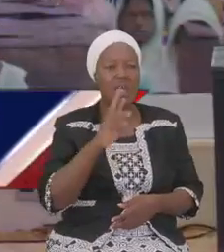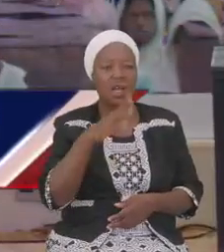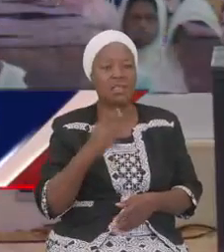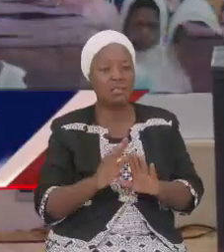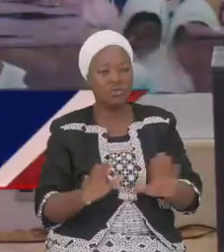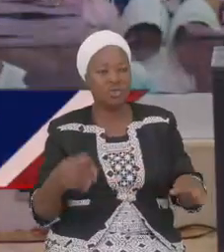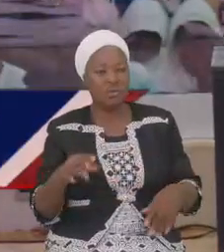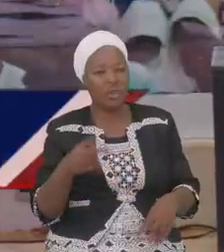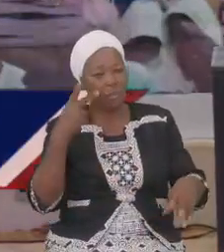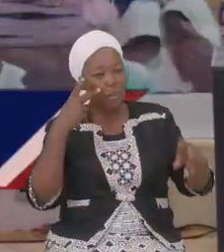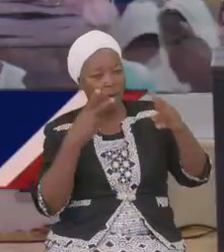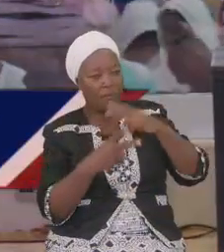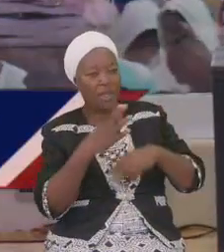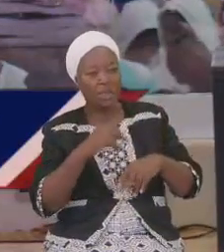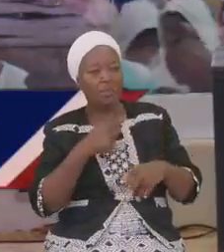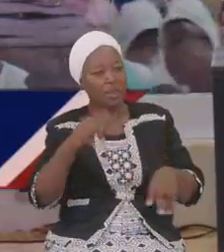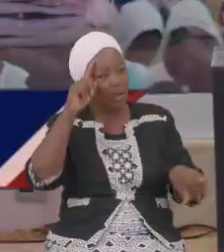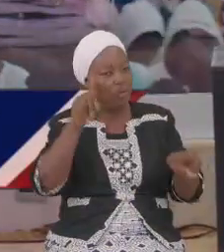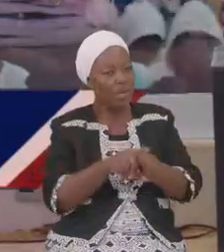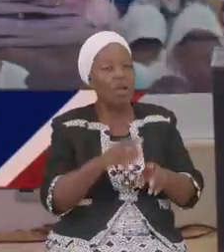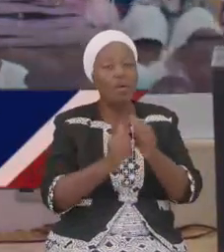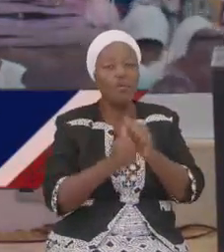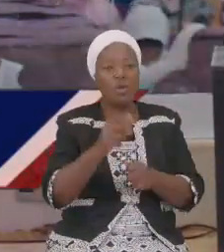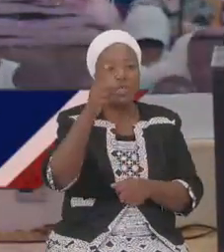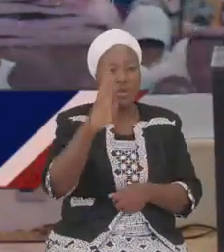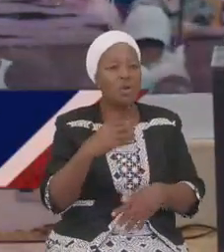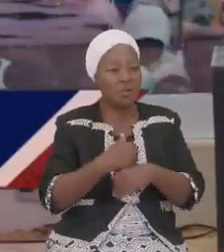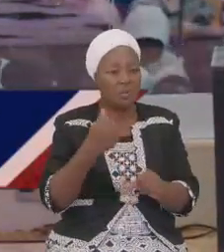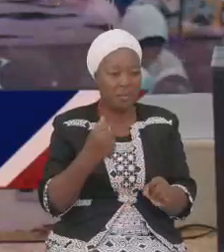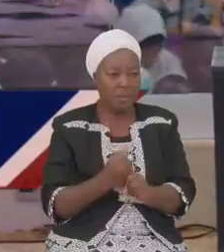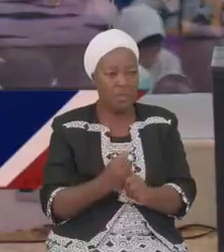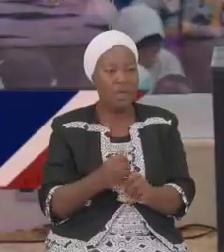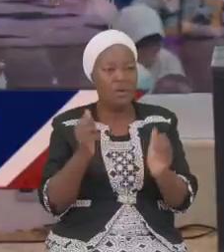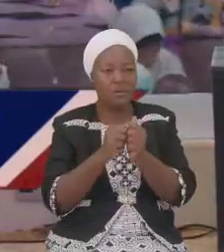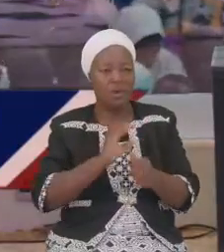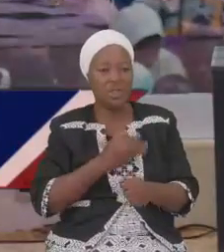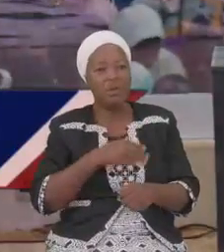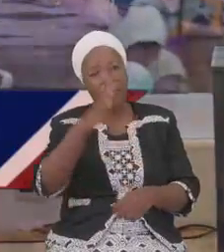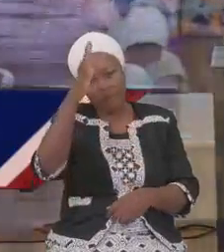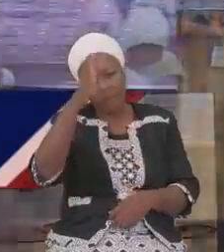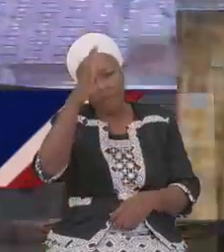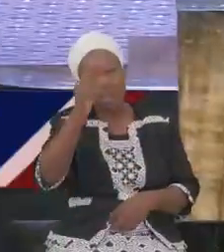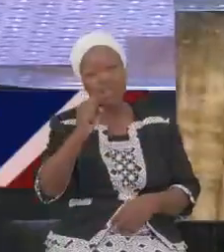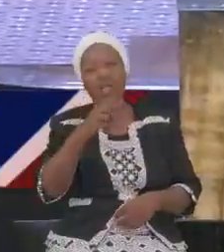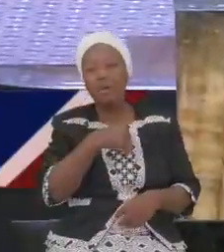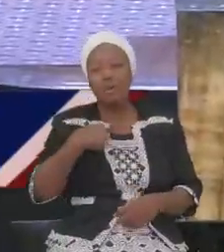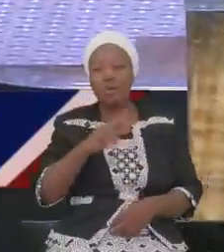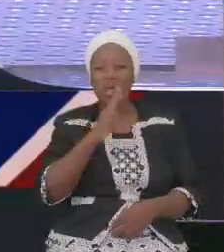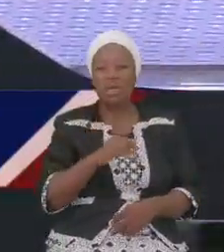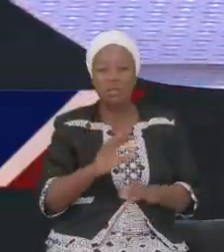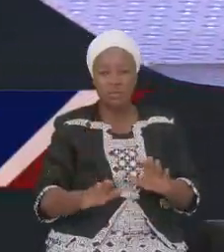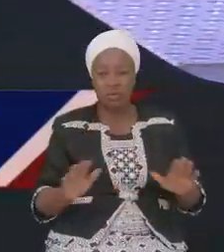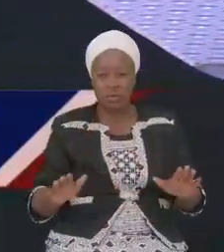prophets and of the covenant which God made with our fathers. We are the children, we